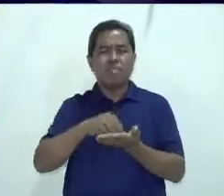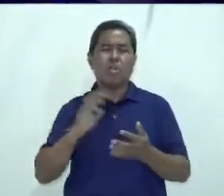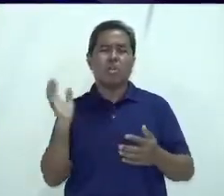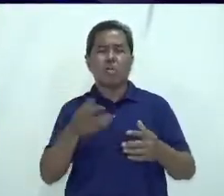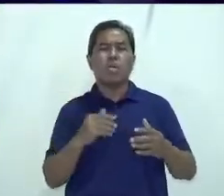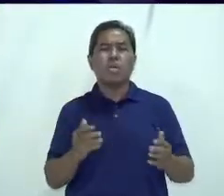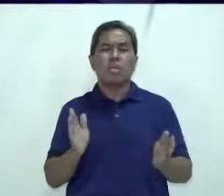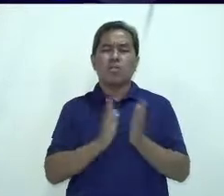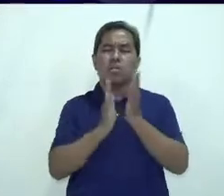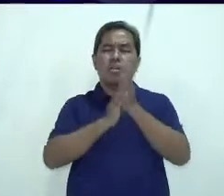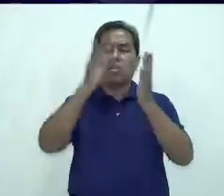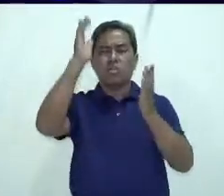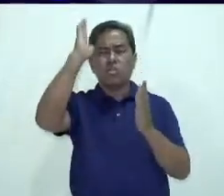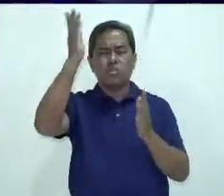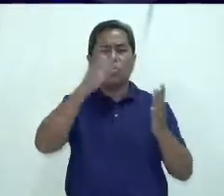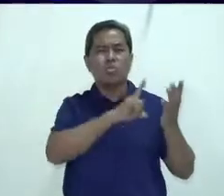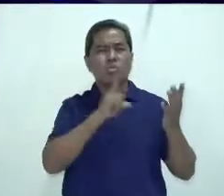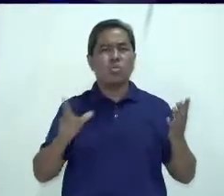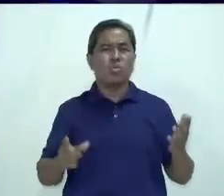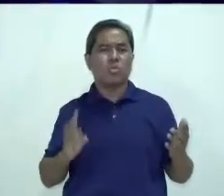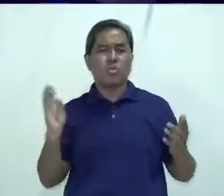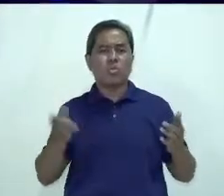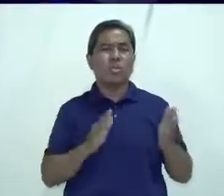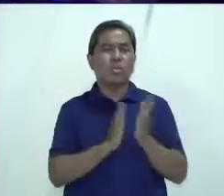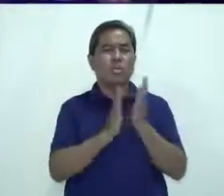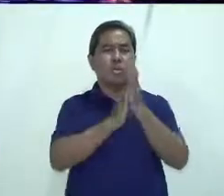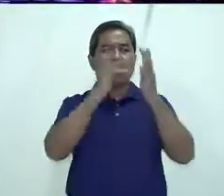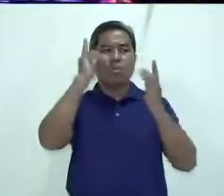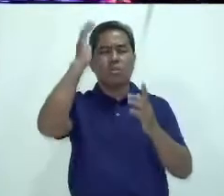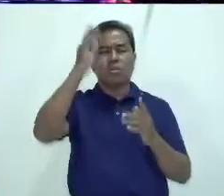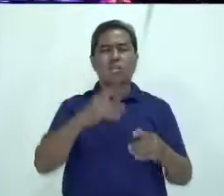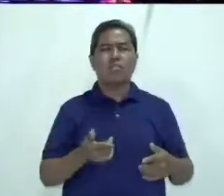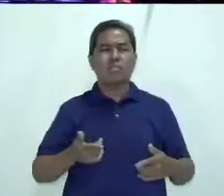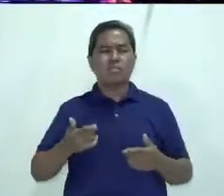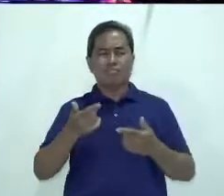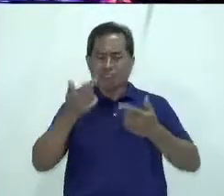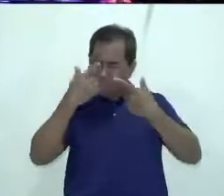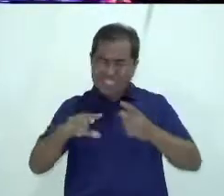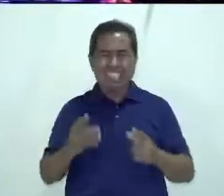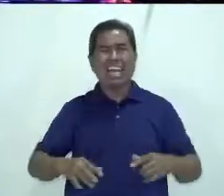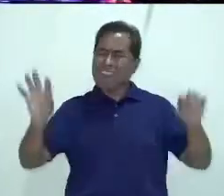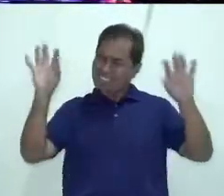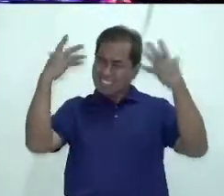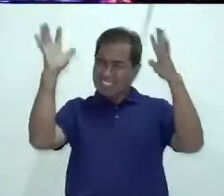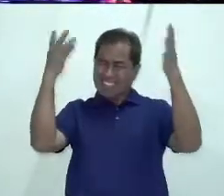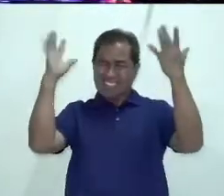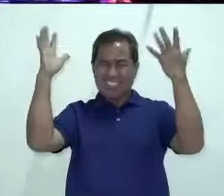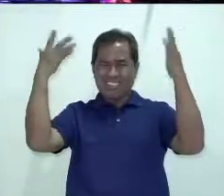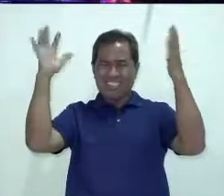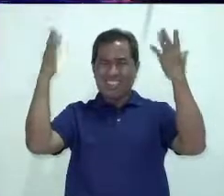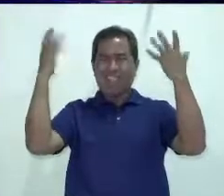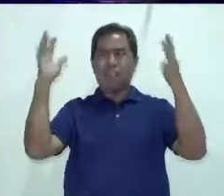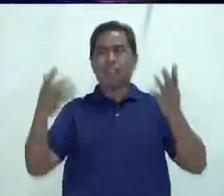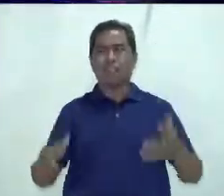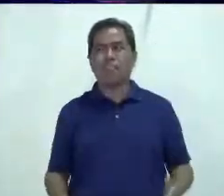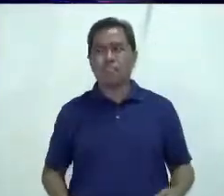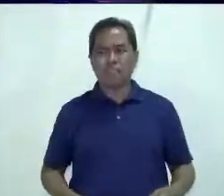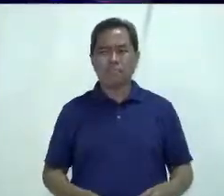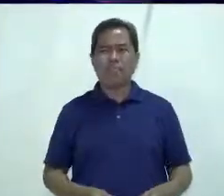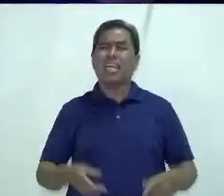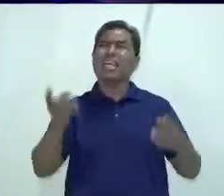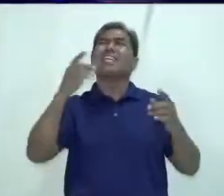Lord. We praise you. Come on, let's give him the best cup offering that we can give. He